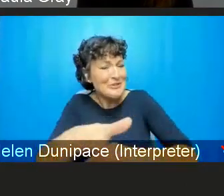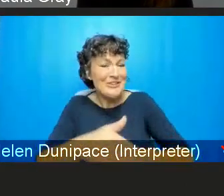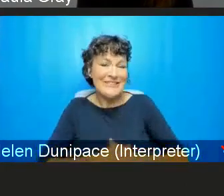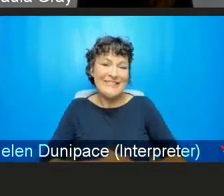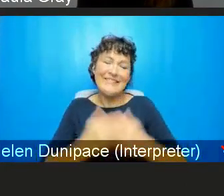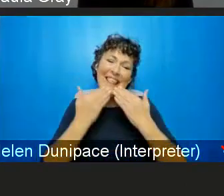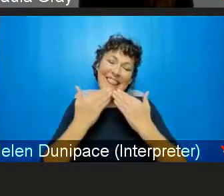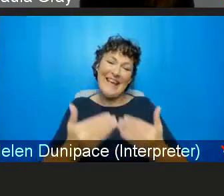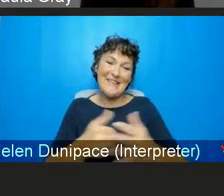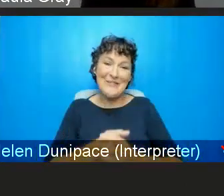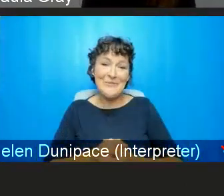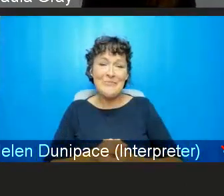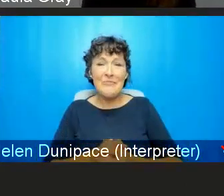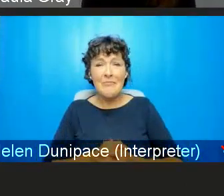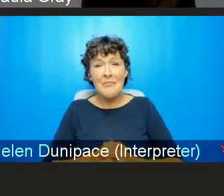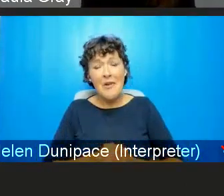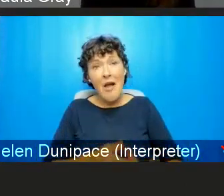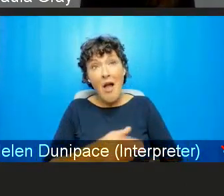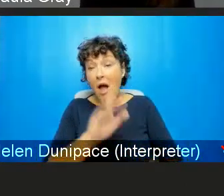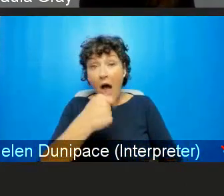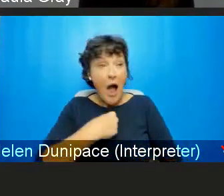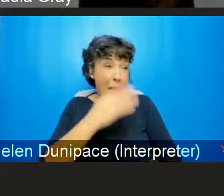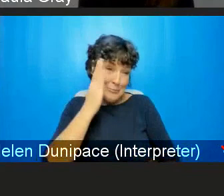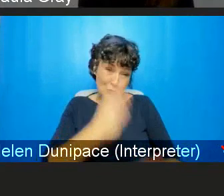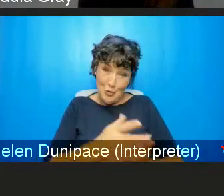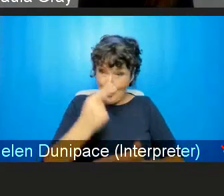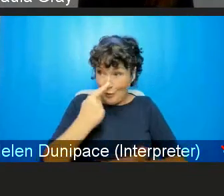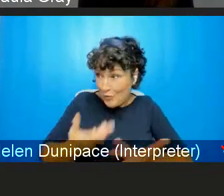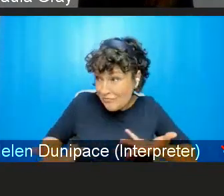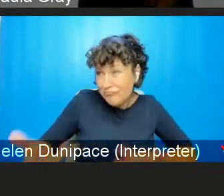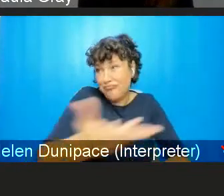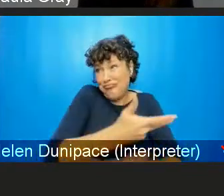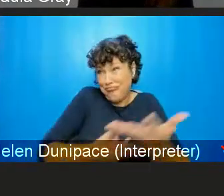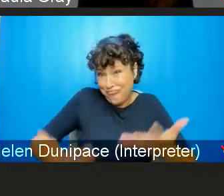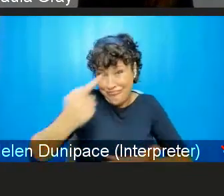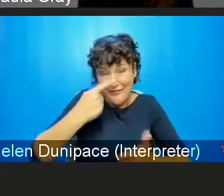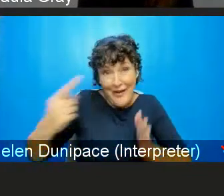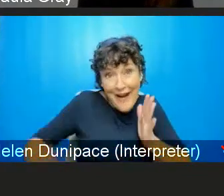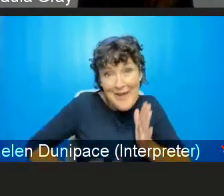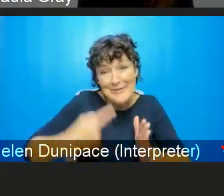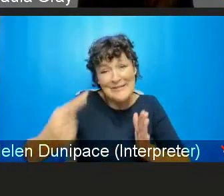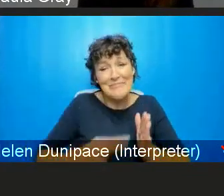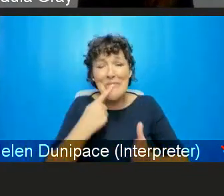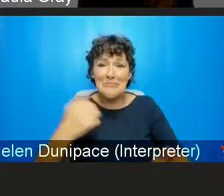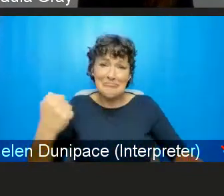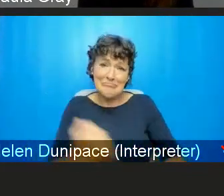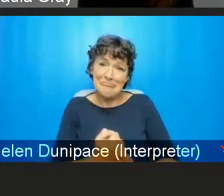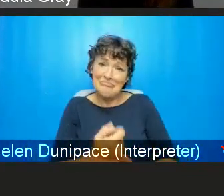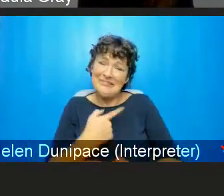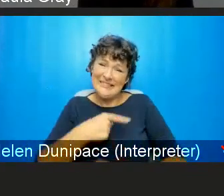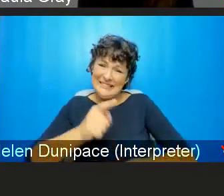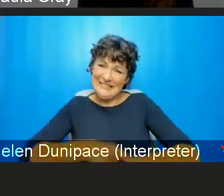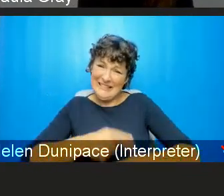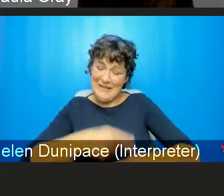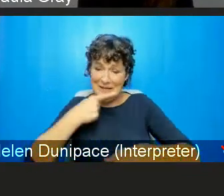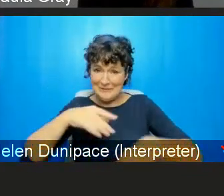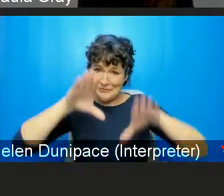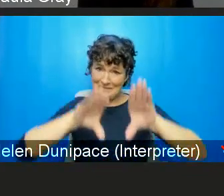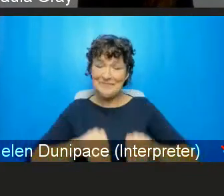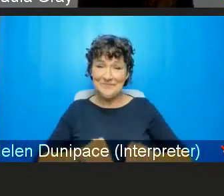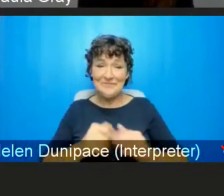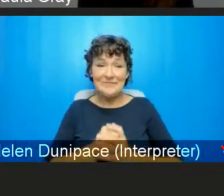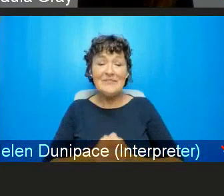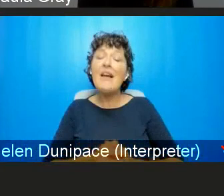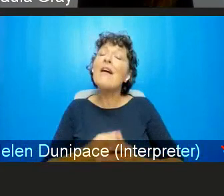Thank you so much for that. I'm sure we could have continued this discussion for most of the evening, but unfortunately we've got to end there. I'd like